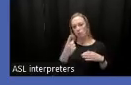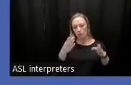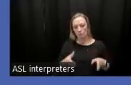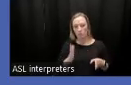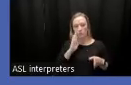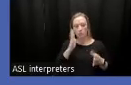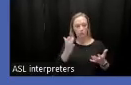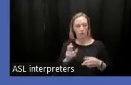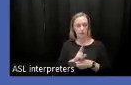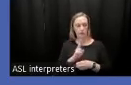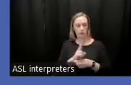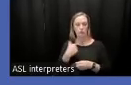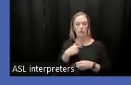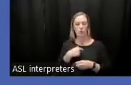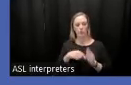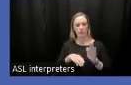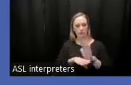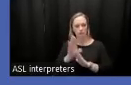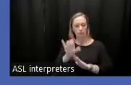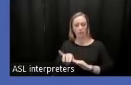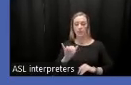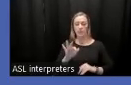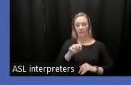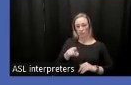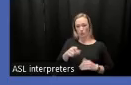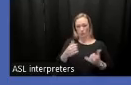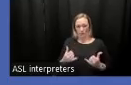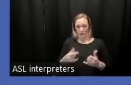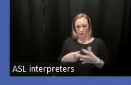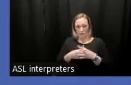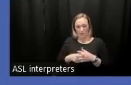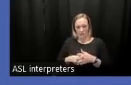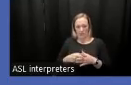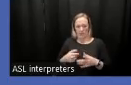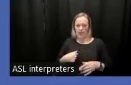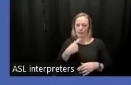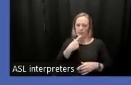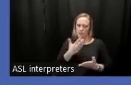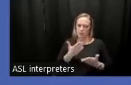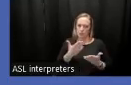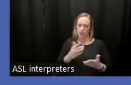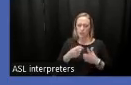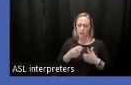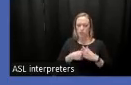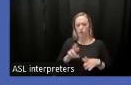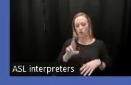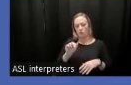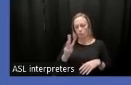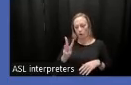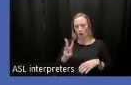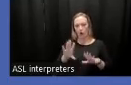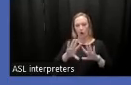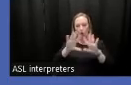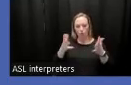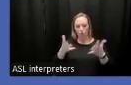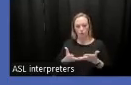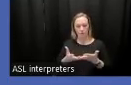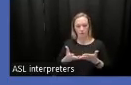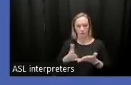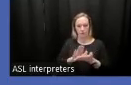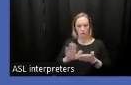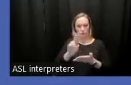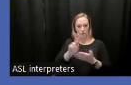do build that up. So if you were just beginning, I would probably start with the broad overviews of information about the institution overall.